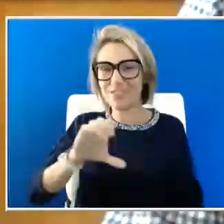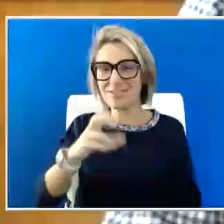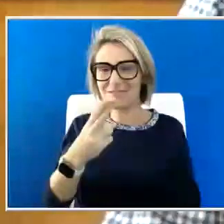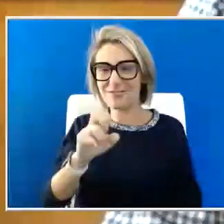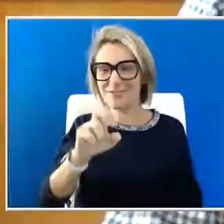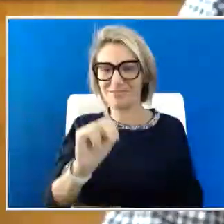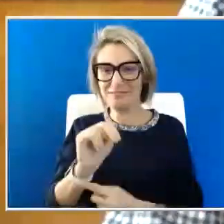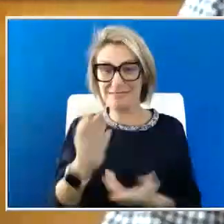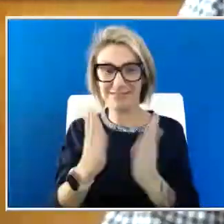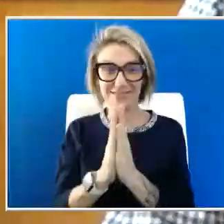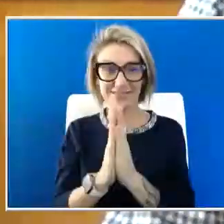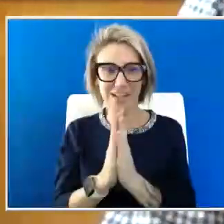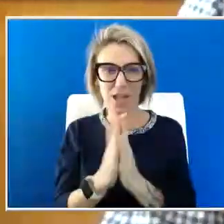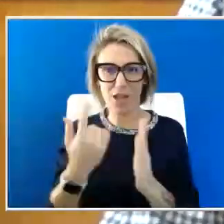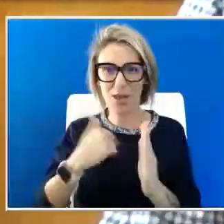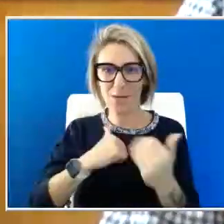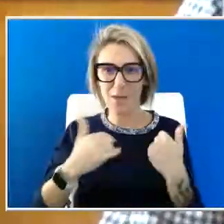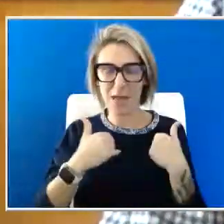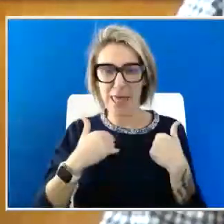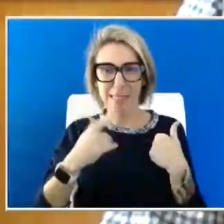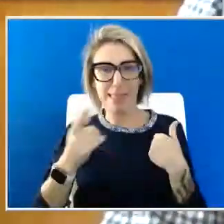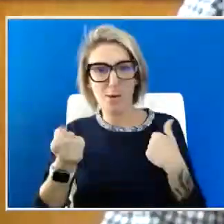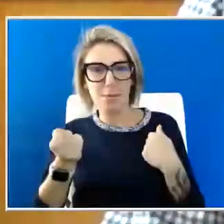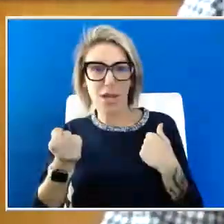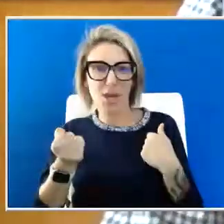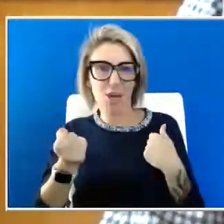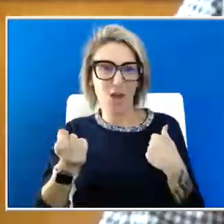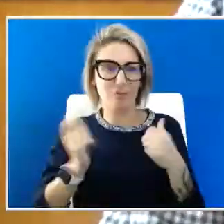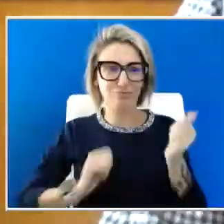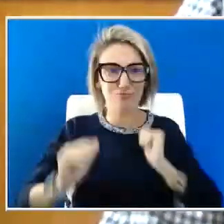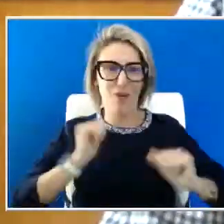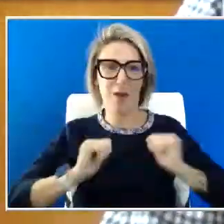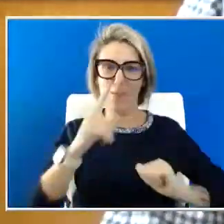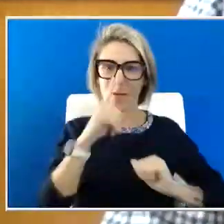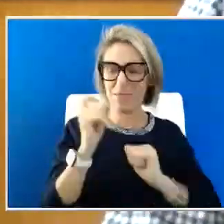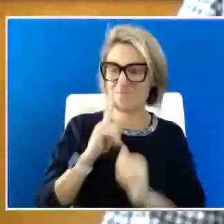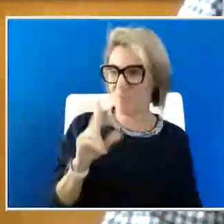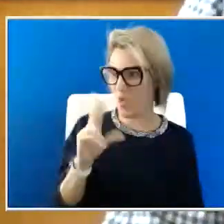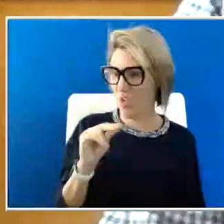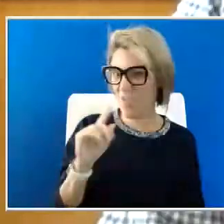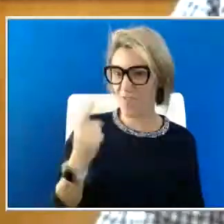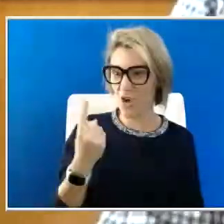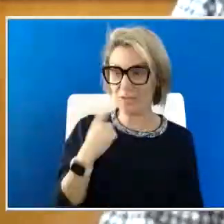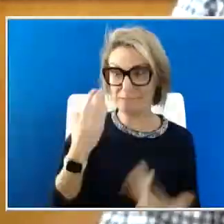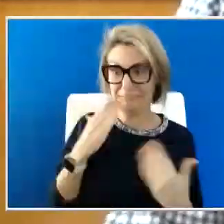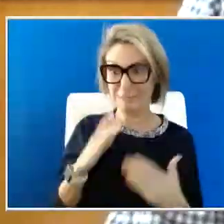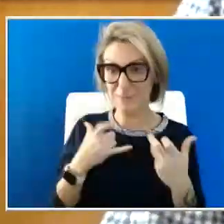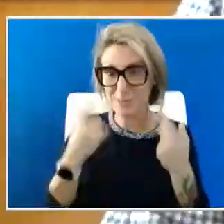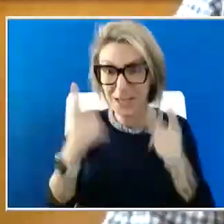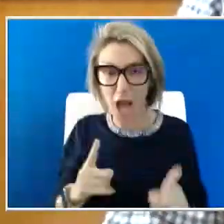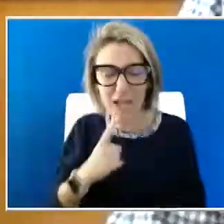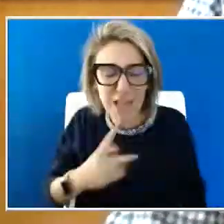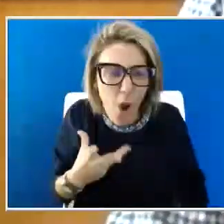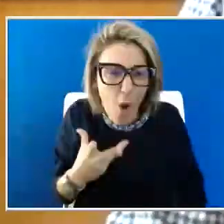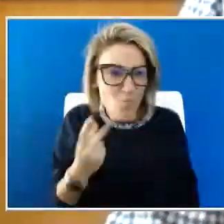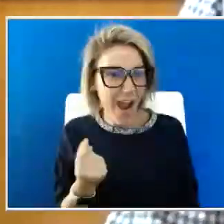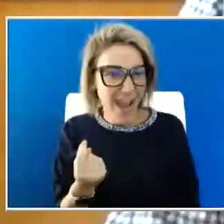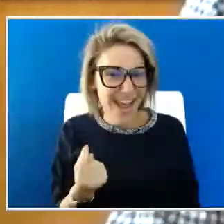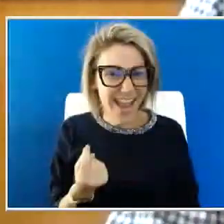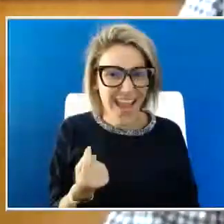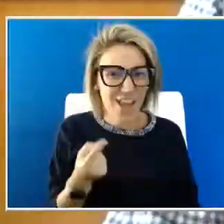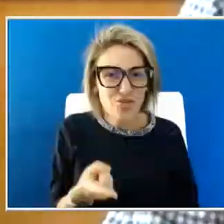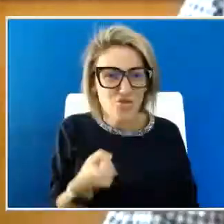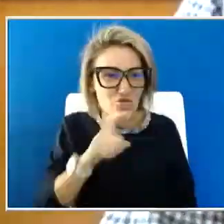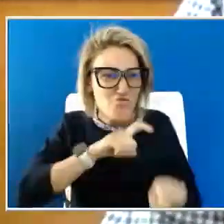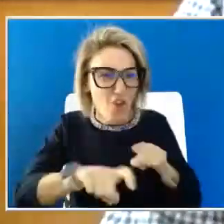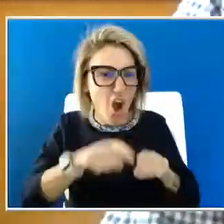that, we had a little bit of drama because Pat said no at first because he wasn't sure what he was getting into, and I said, "What?" I'm like, "You called